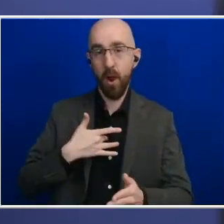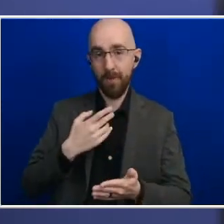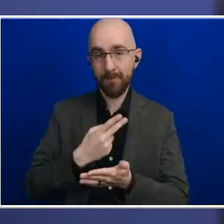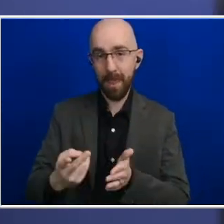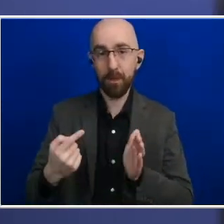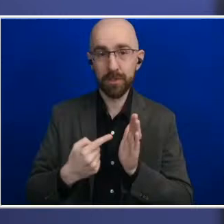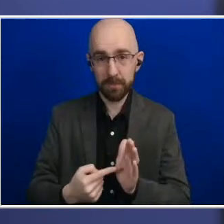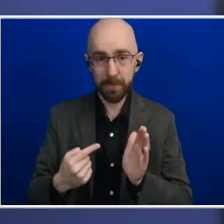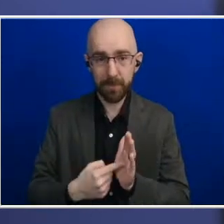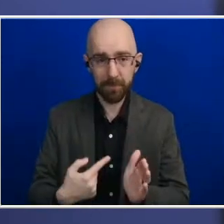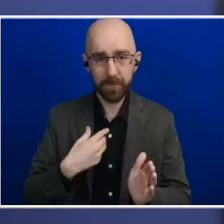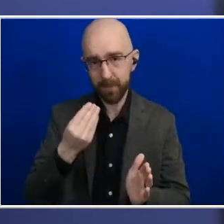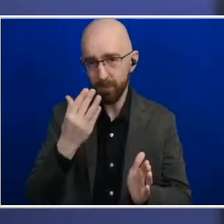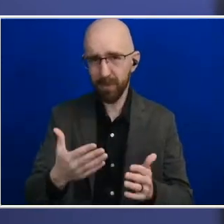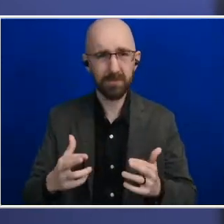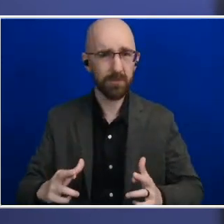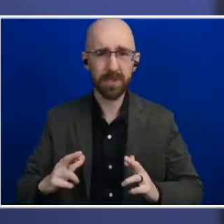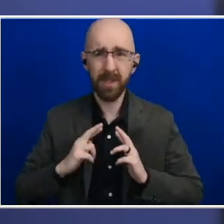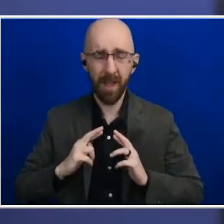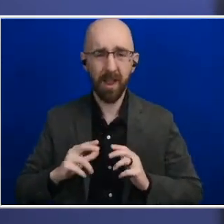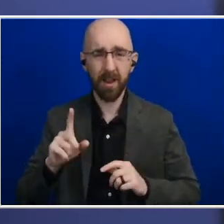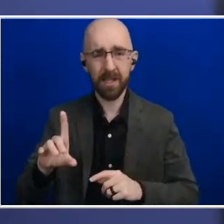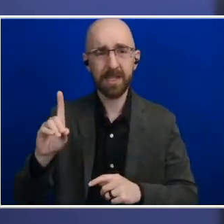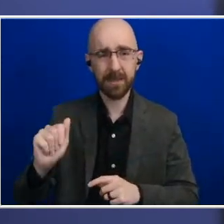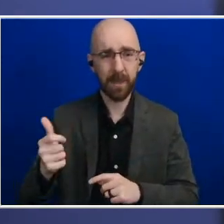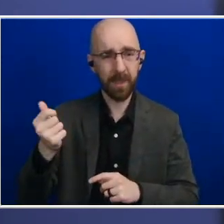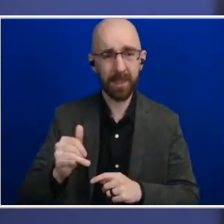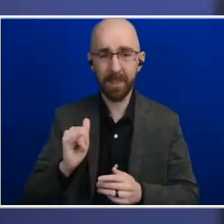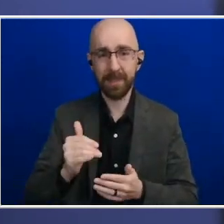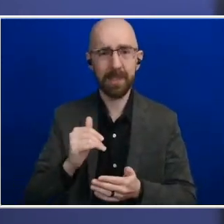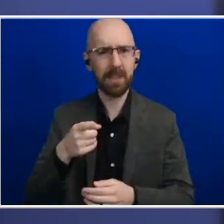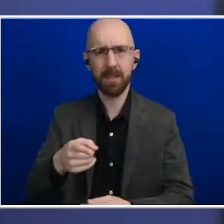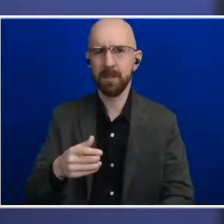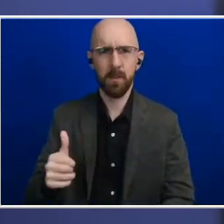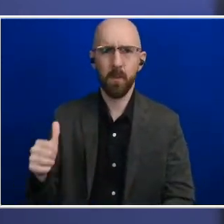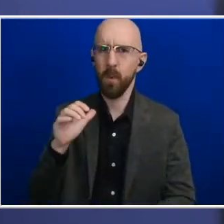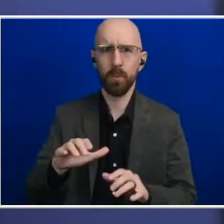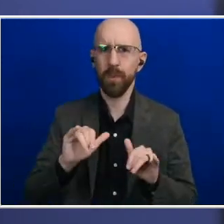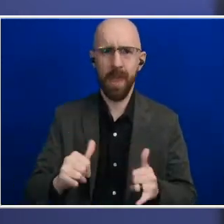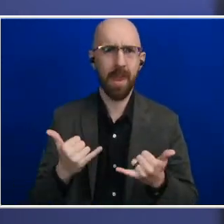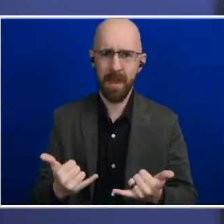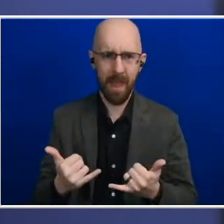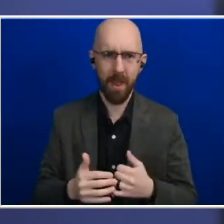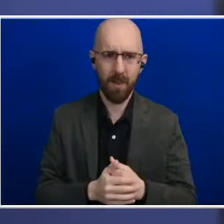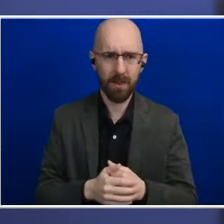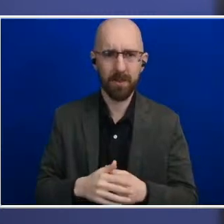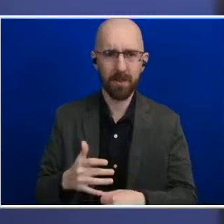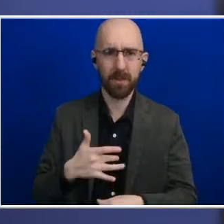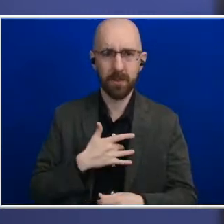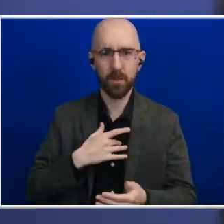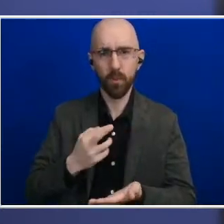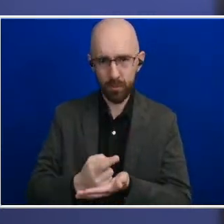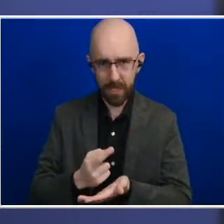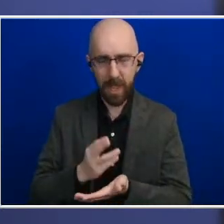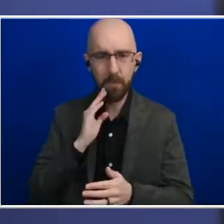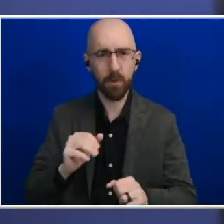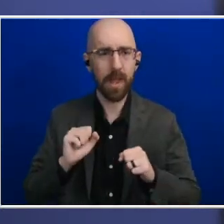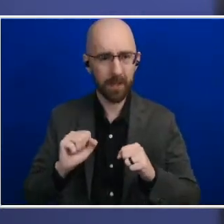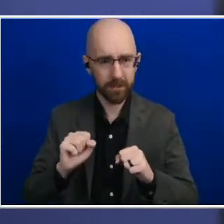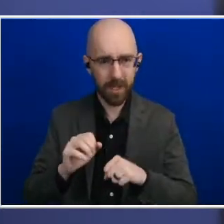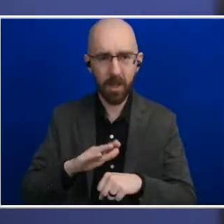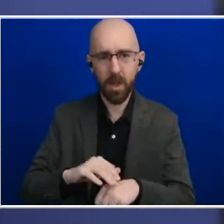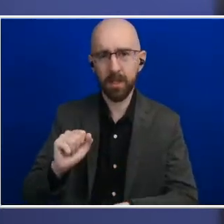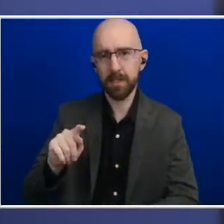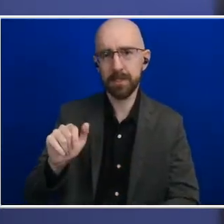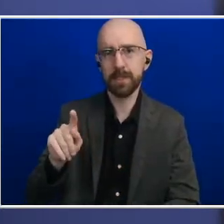to retire and go on disability, and that's the last thing they would do now. Yeah. He would do cardiac rehab, he would exercise, he'd be on statins. So Yeah.